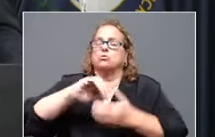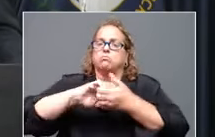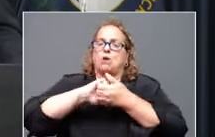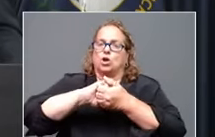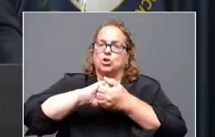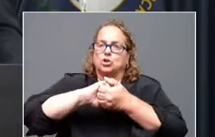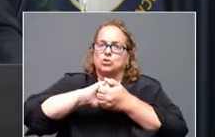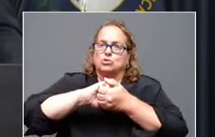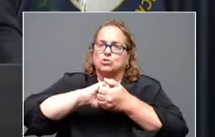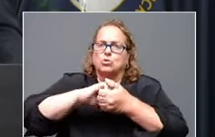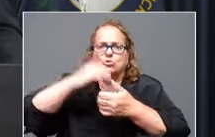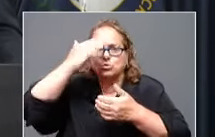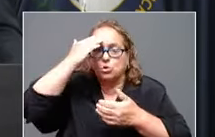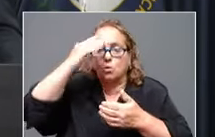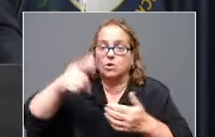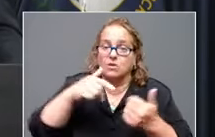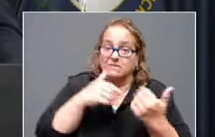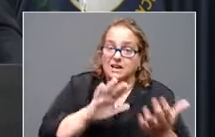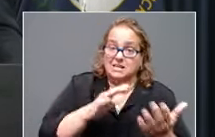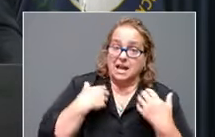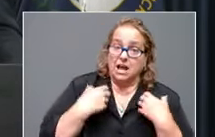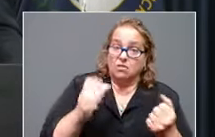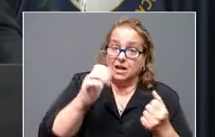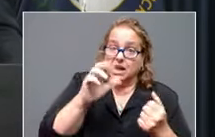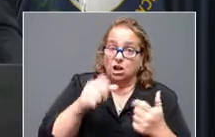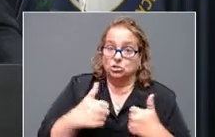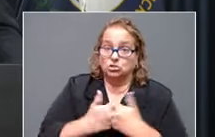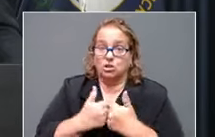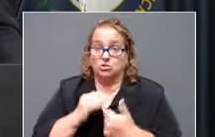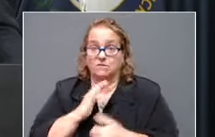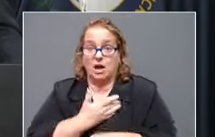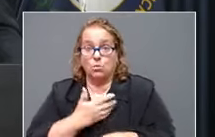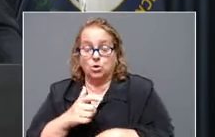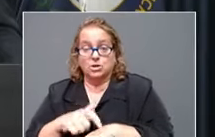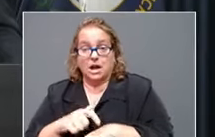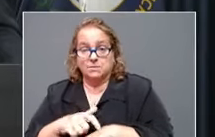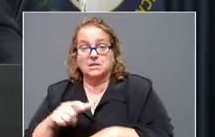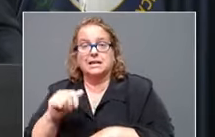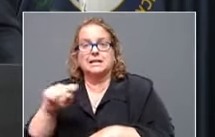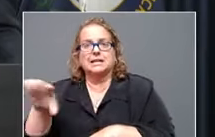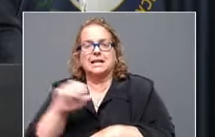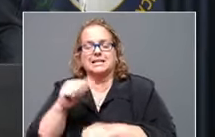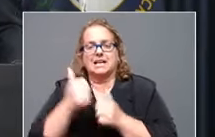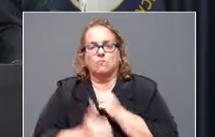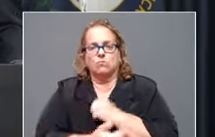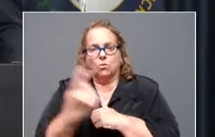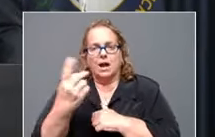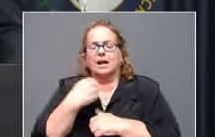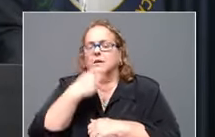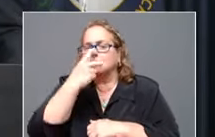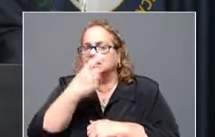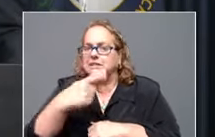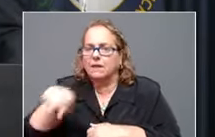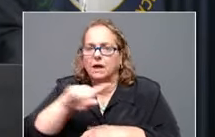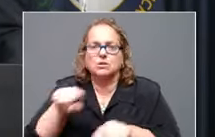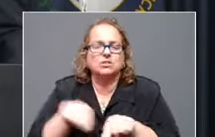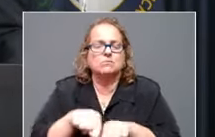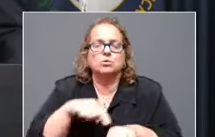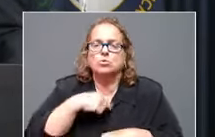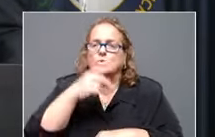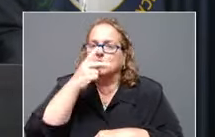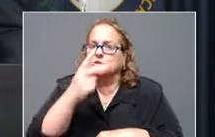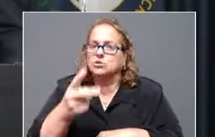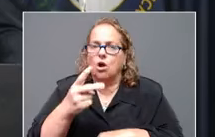that when you face the healthcare challenge of our times, that it takes everybody. And we see them just like we saw